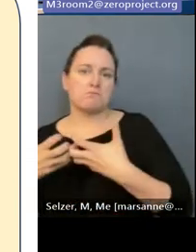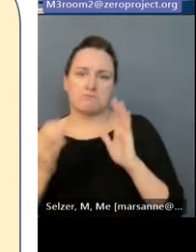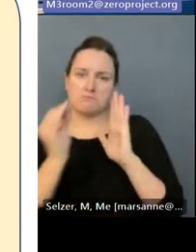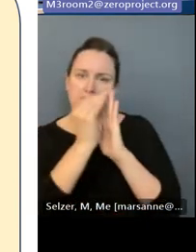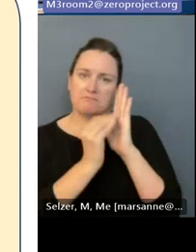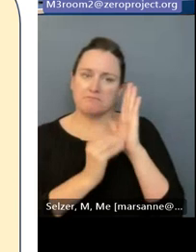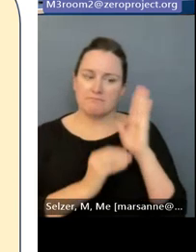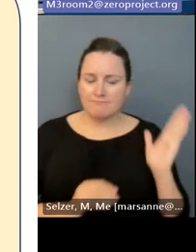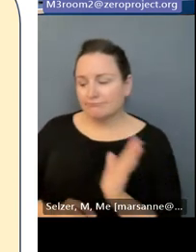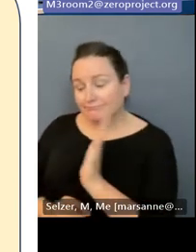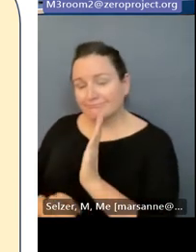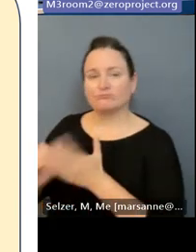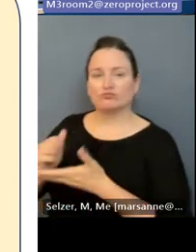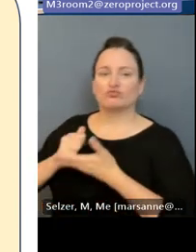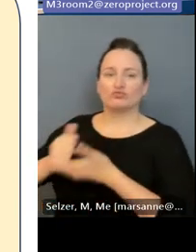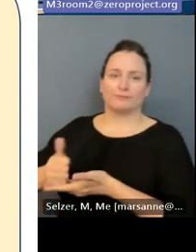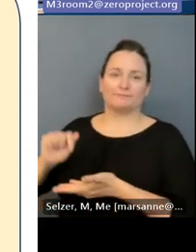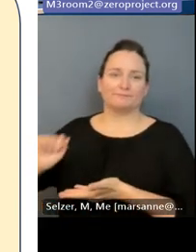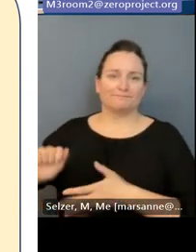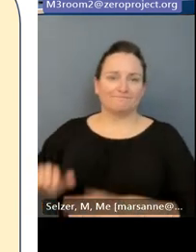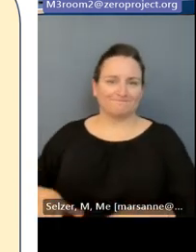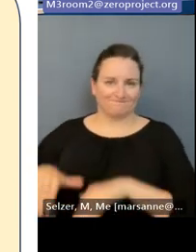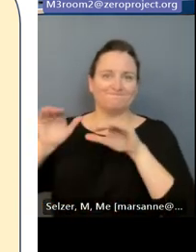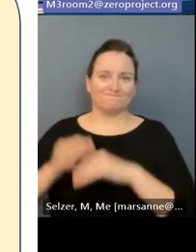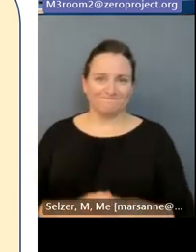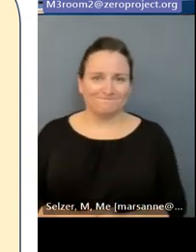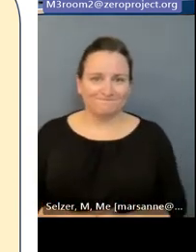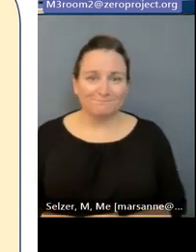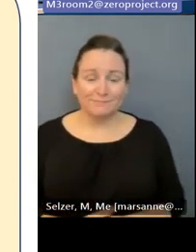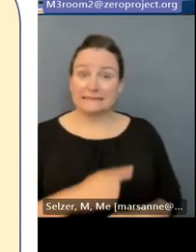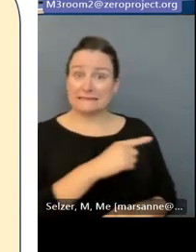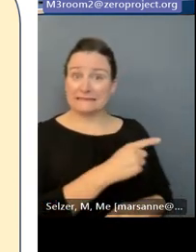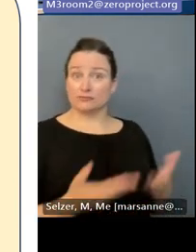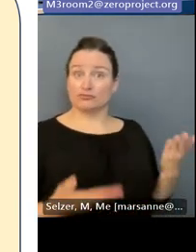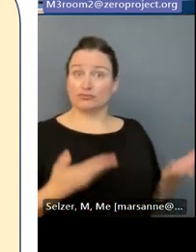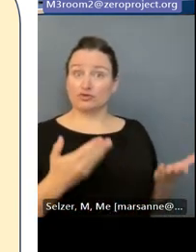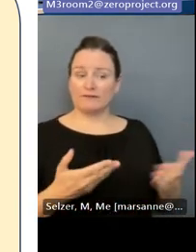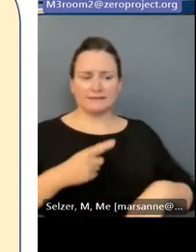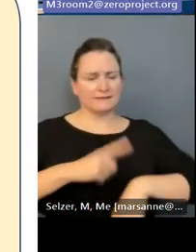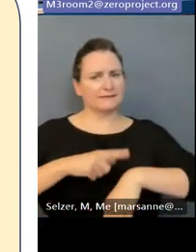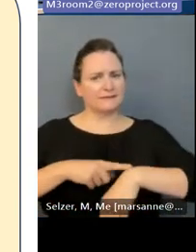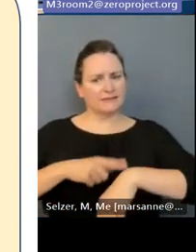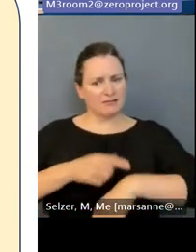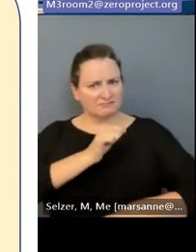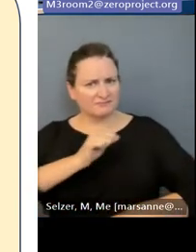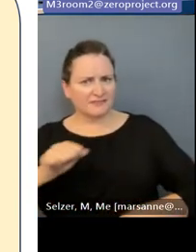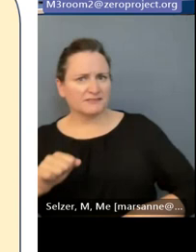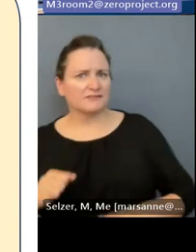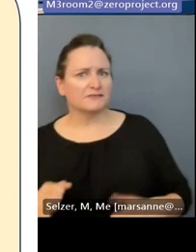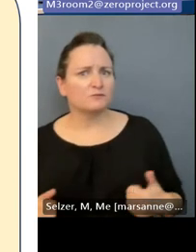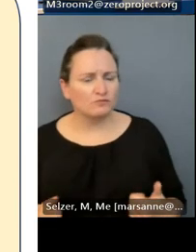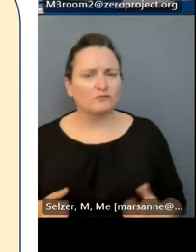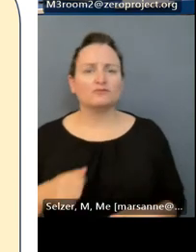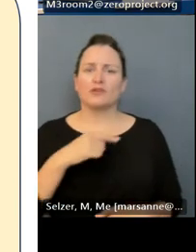eases the worry of parent. The service is very prompt, professional, and occupational therapist provide you the job